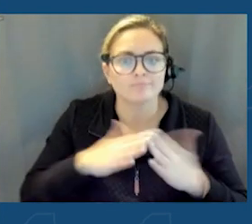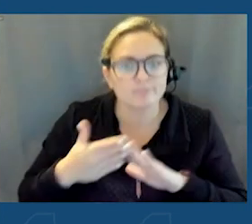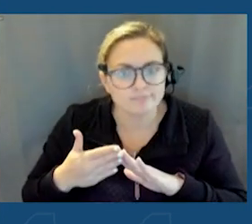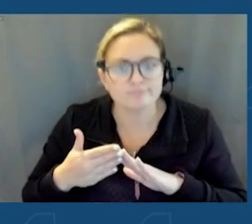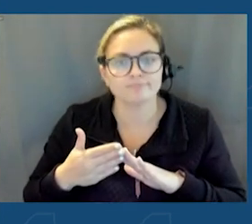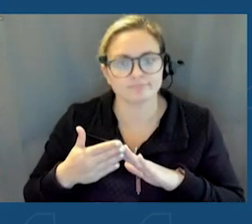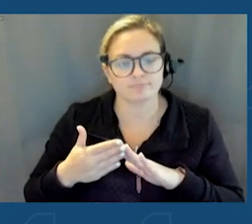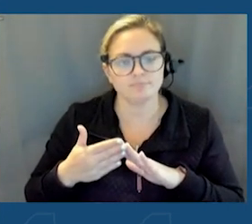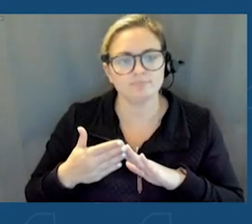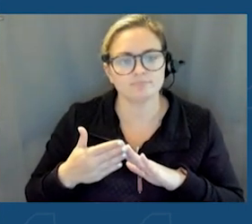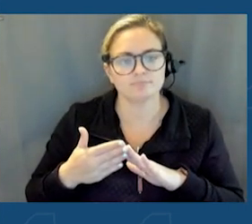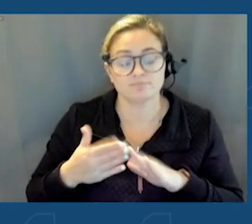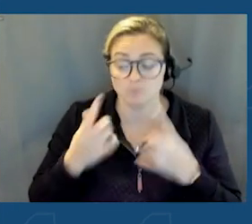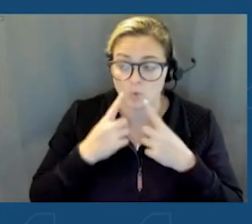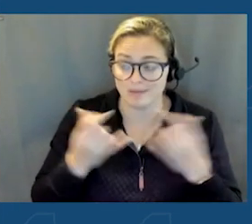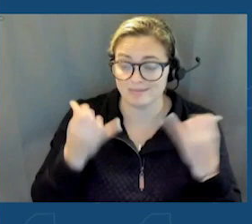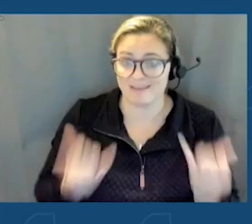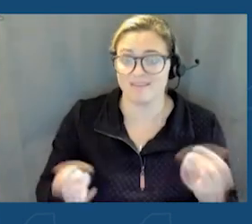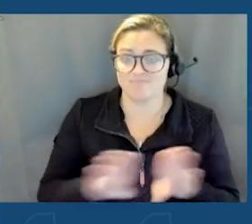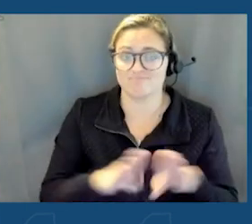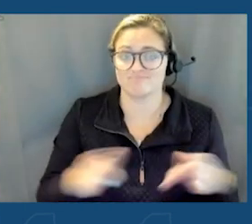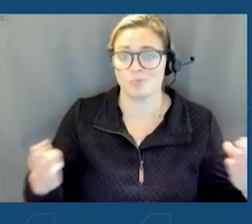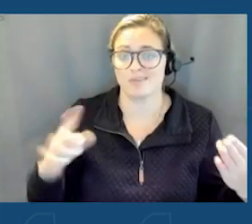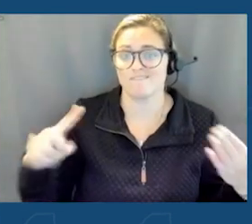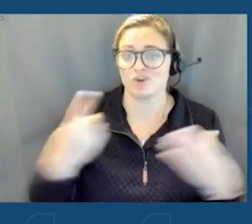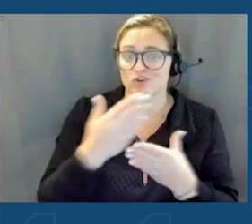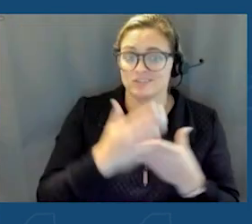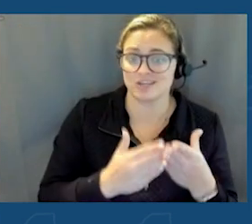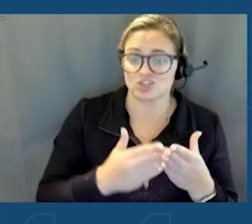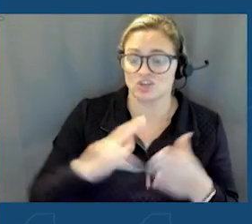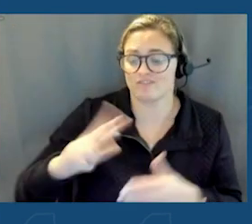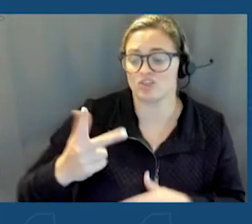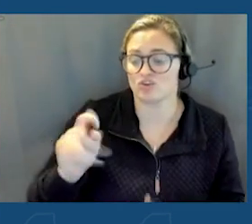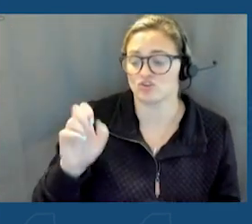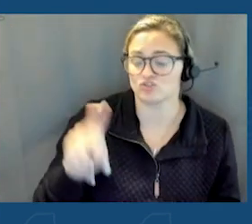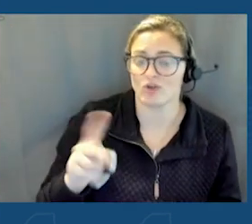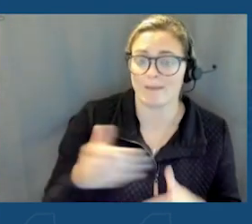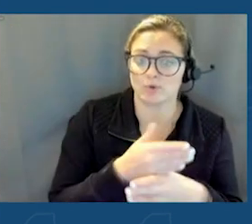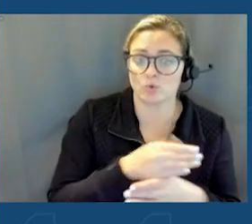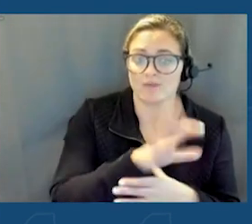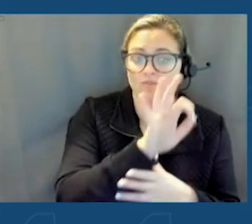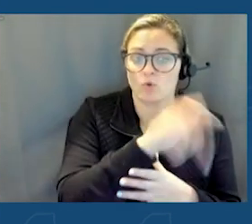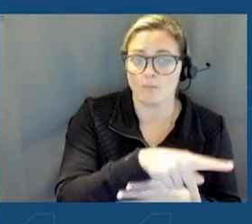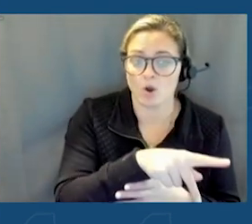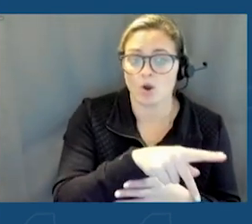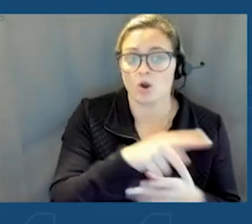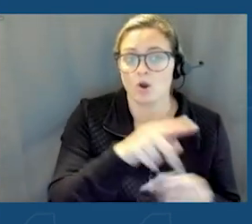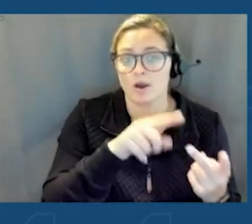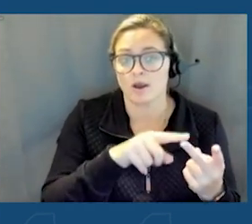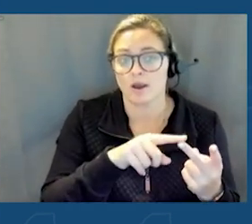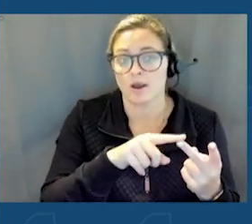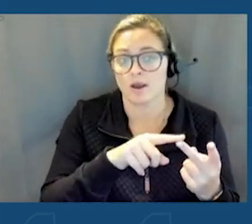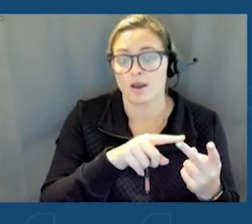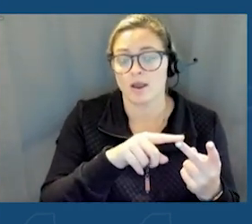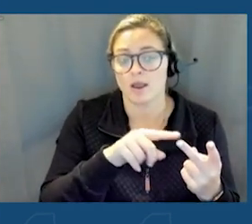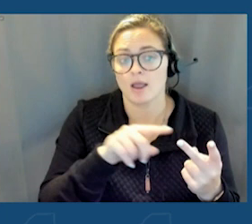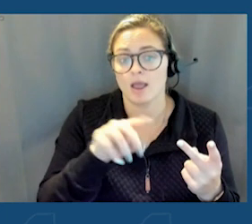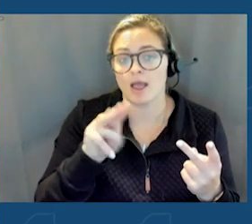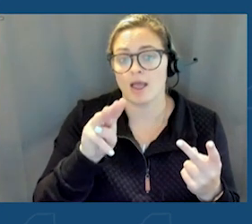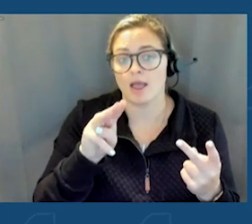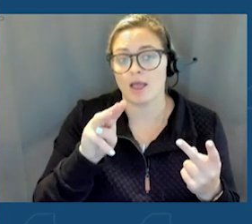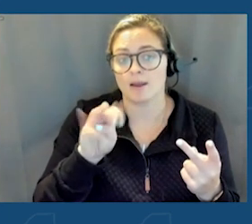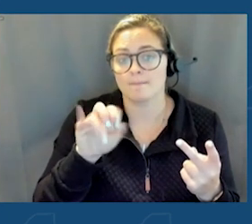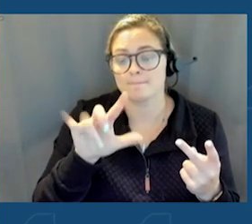that's why I'm announcing today the opening of the first section is the 3rd track between Floral Park and this Meridian Stations, Avenue